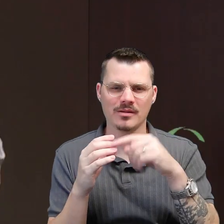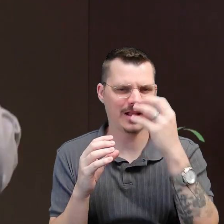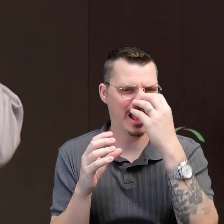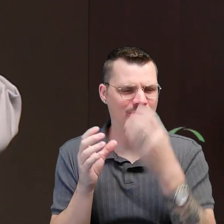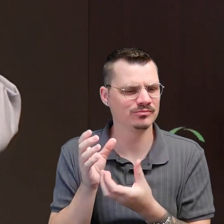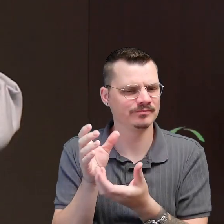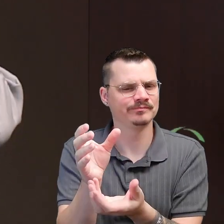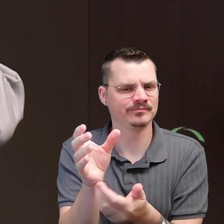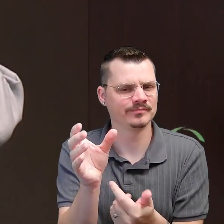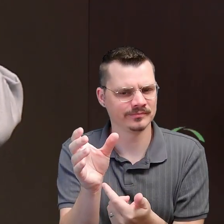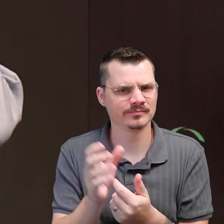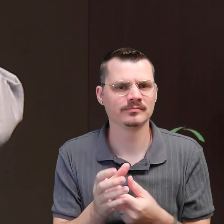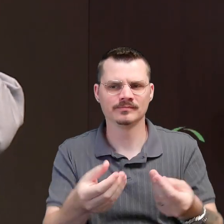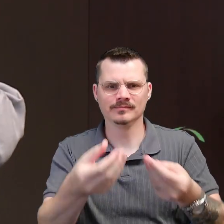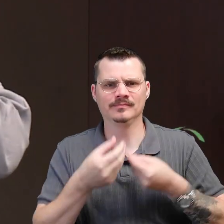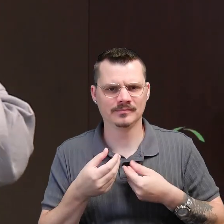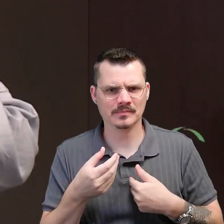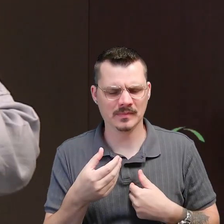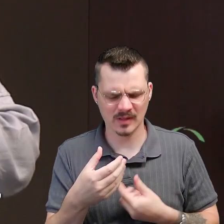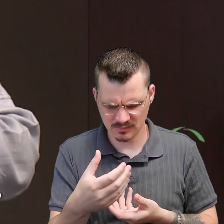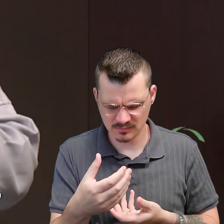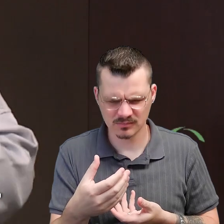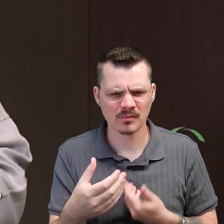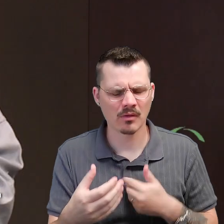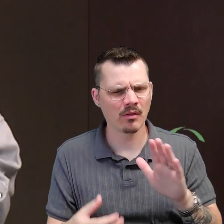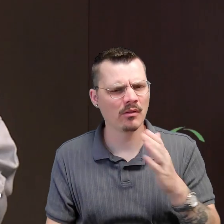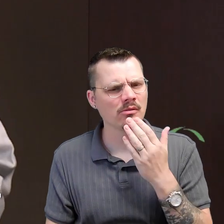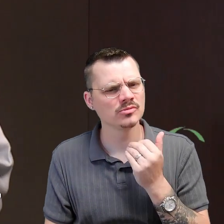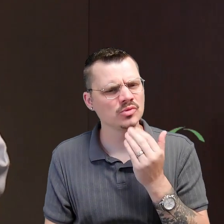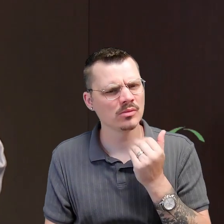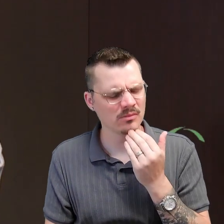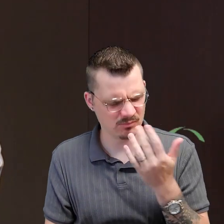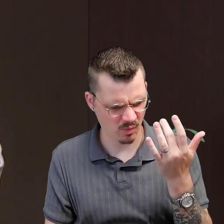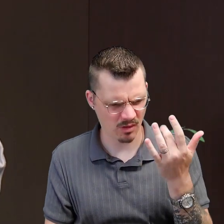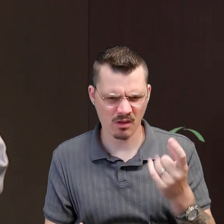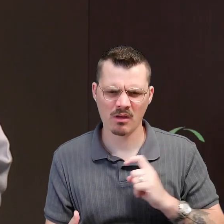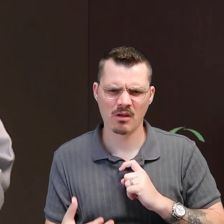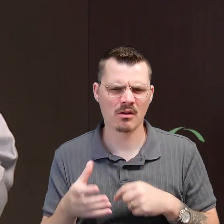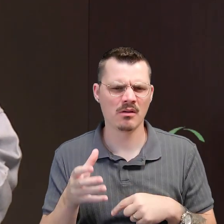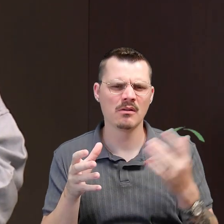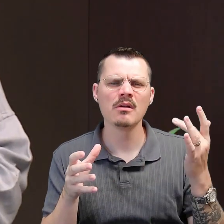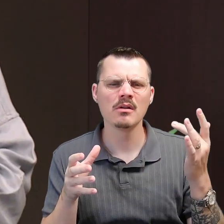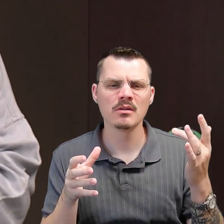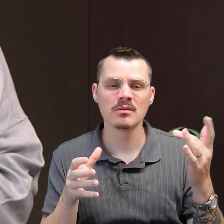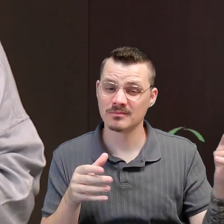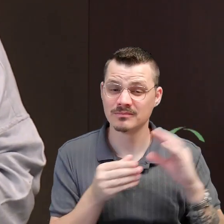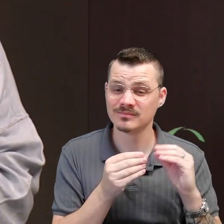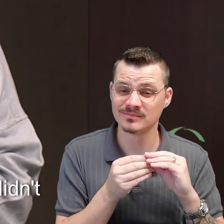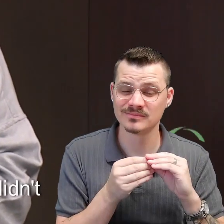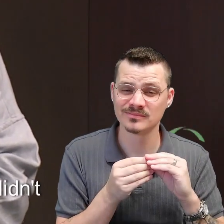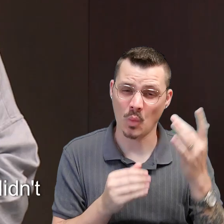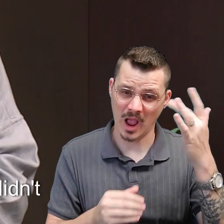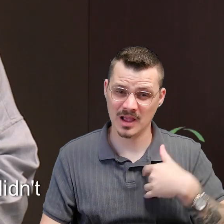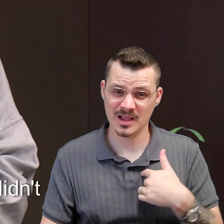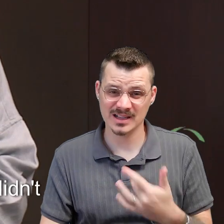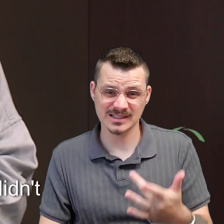a stuffed clown. And he gave it to me. I said, oh, this is very sweet. Well, why is this? And he said, because